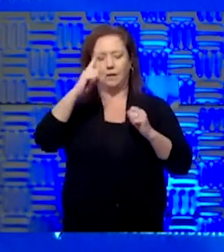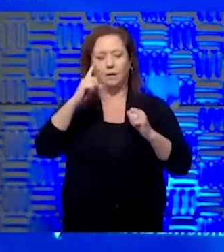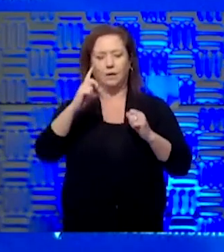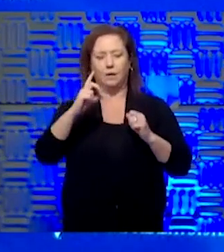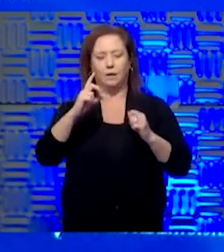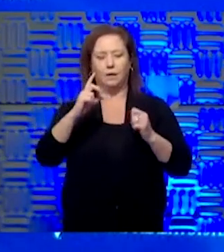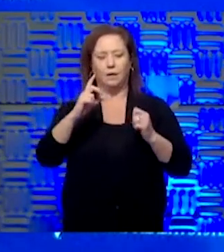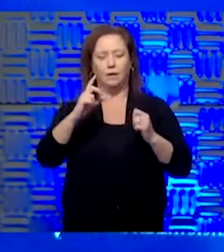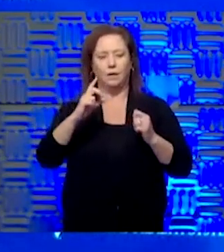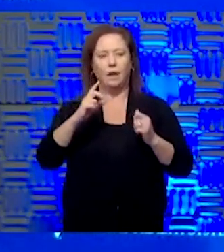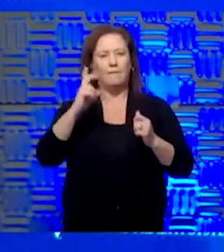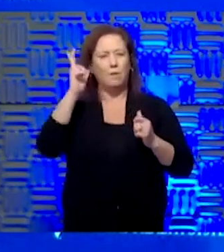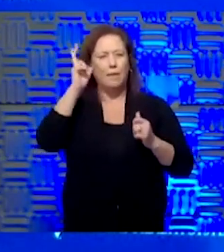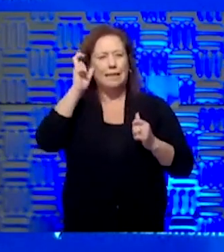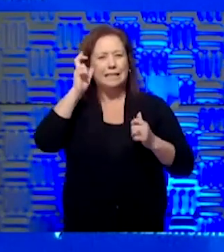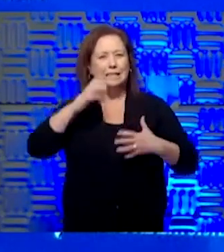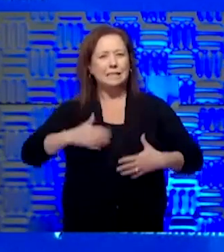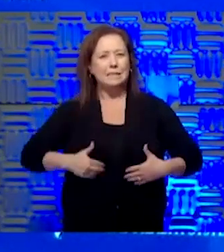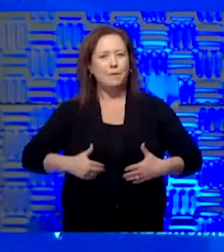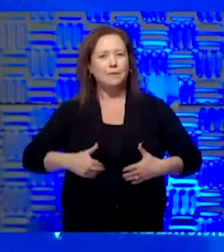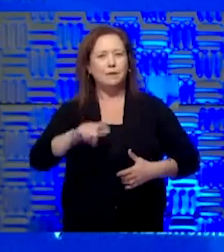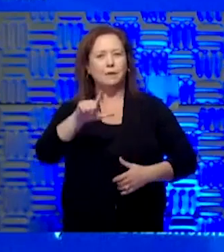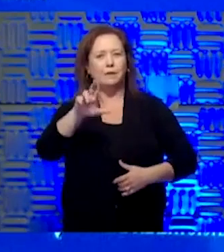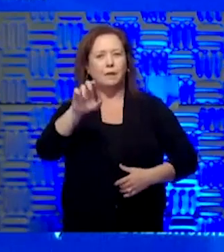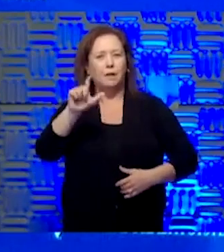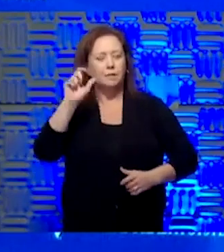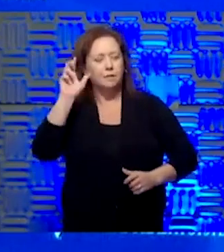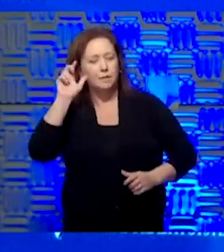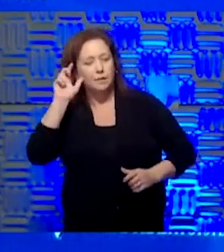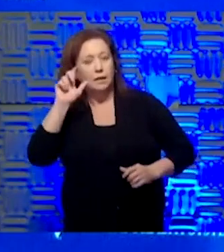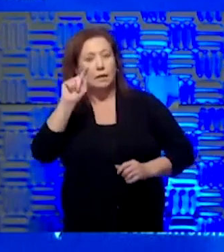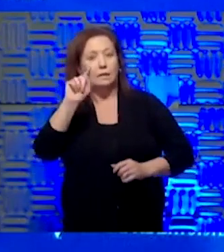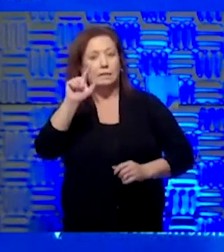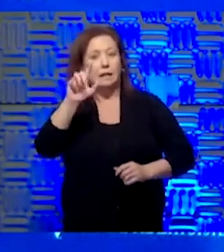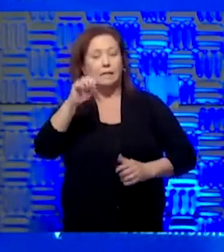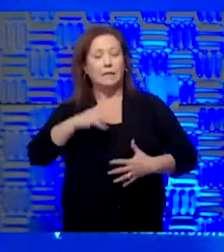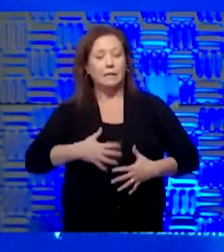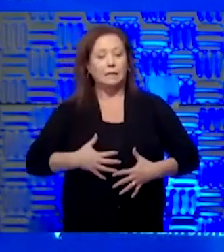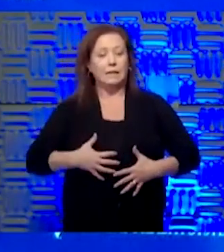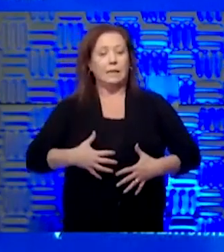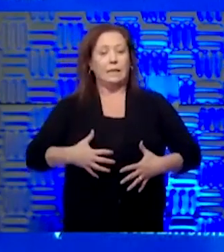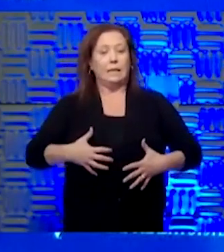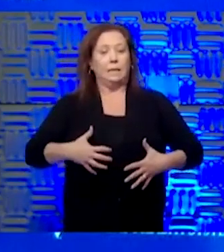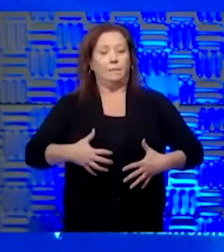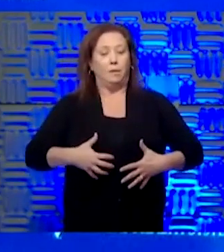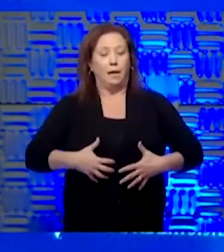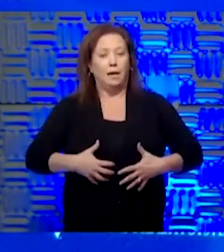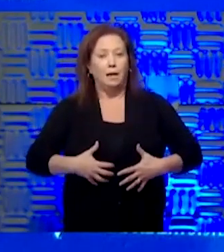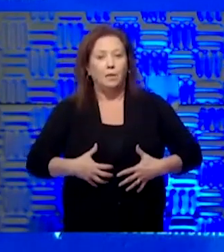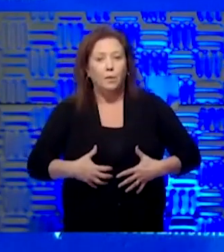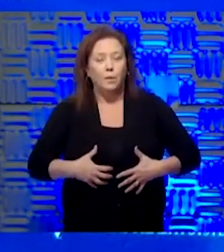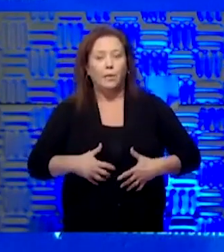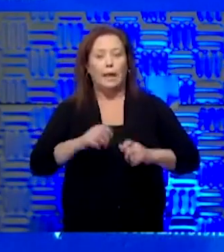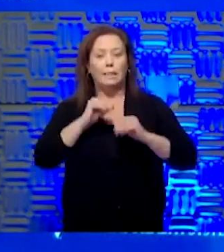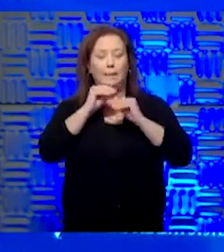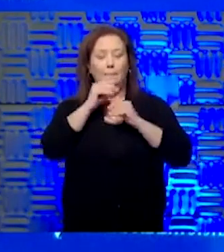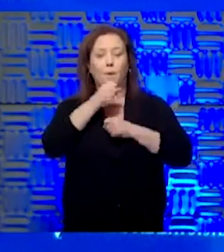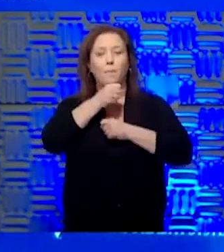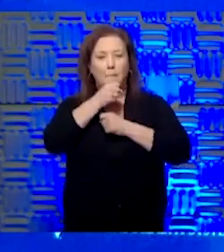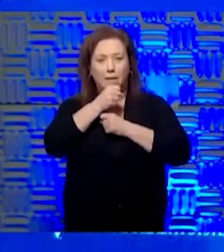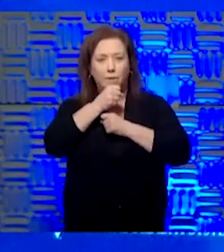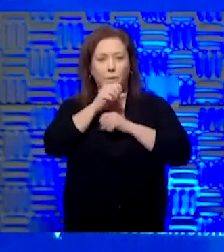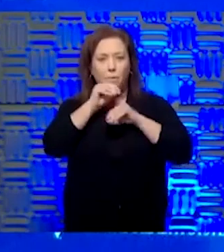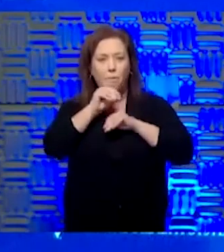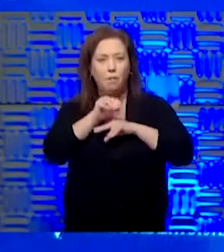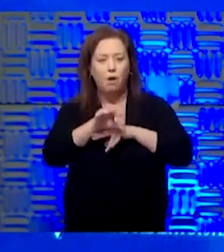listen to somebody's lungs. So I've been trying on a telemedicine visit to tell people to take a really deep breath and blow out really hard at the microphone. Now, I think what I do is